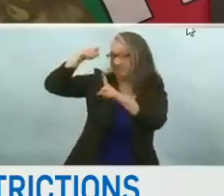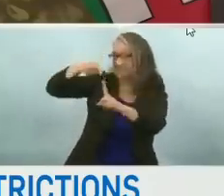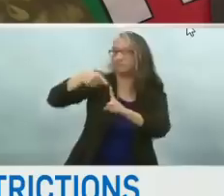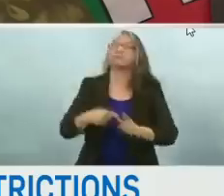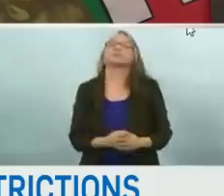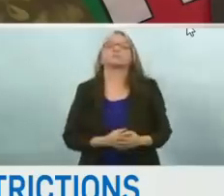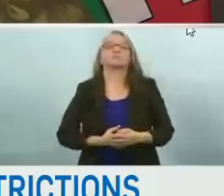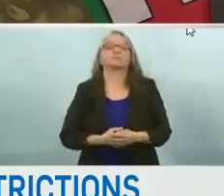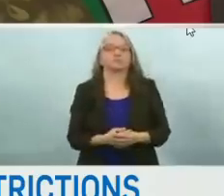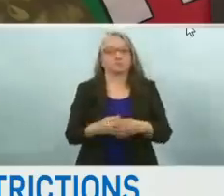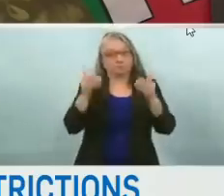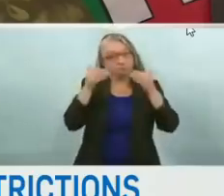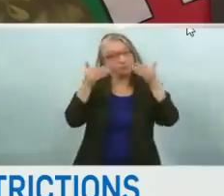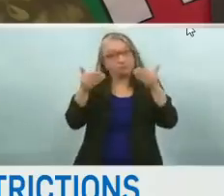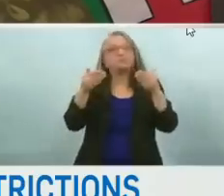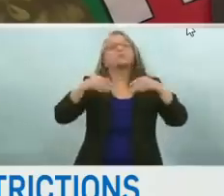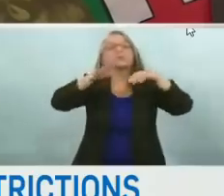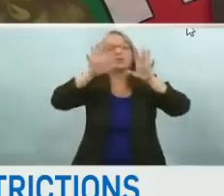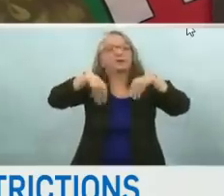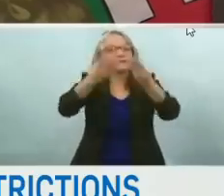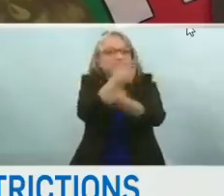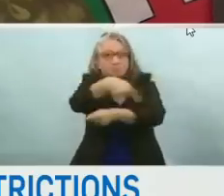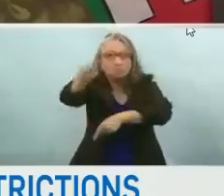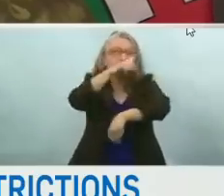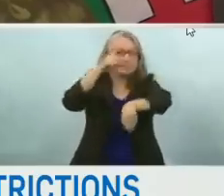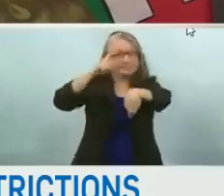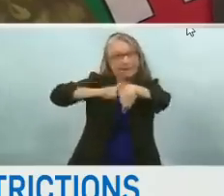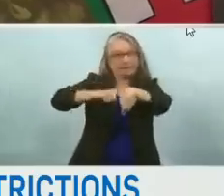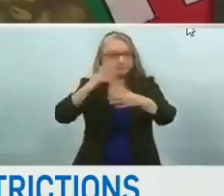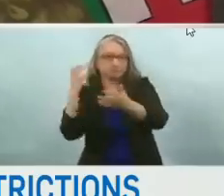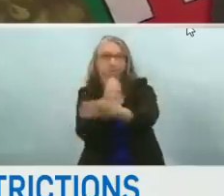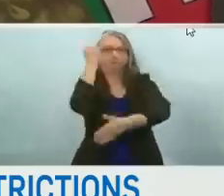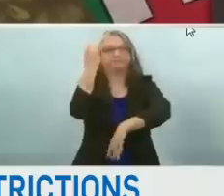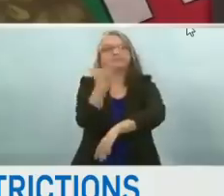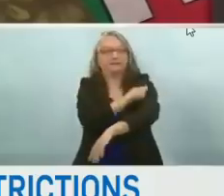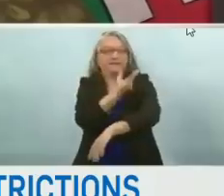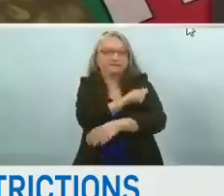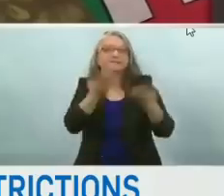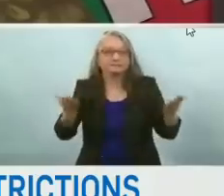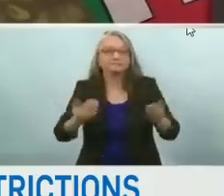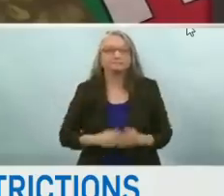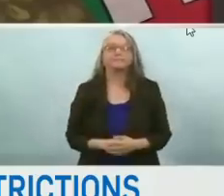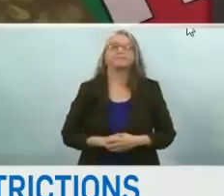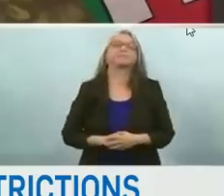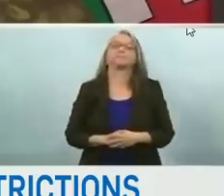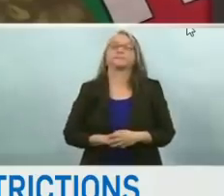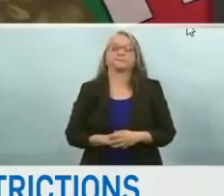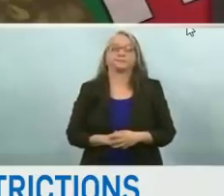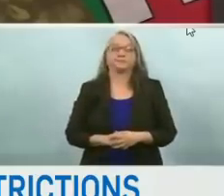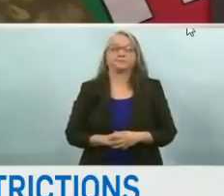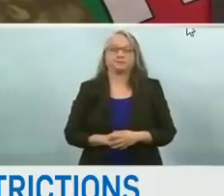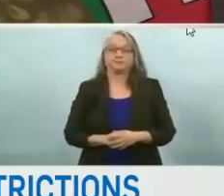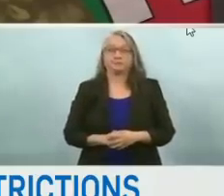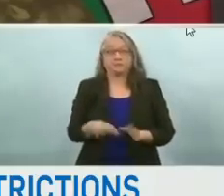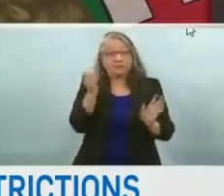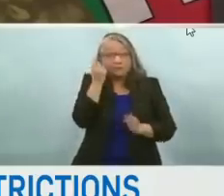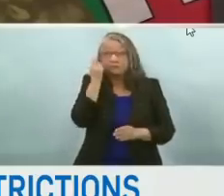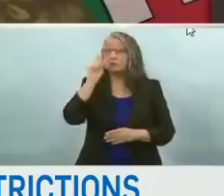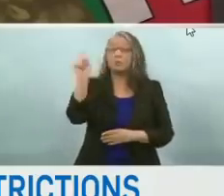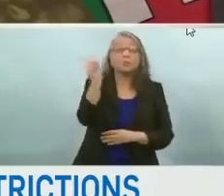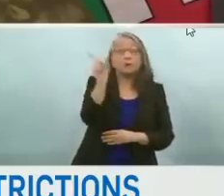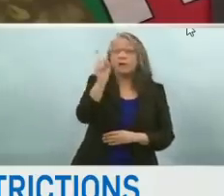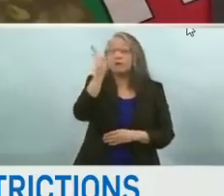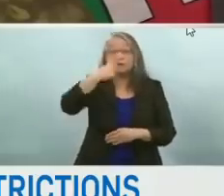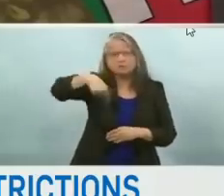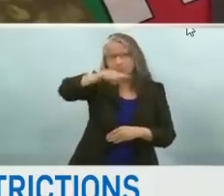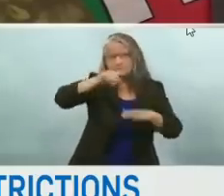provider to be tested. This testing will have to be done privately for the sports. And we'll be